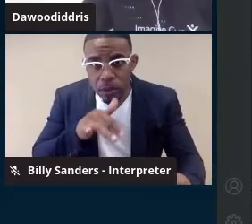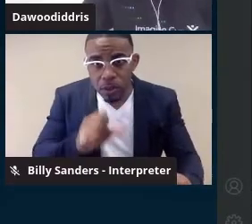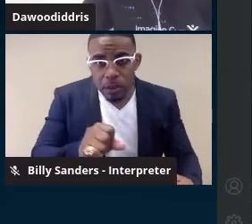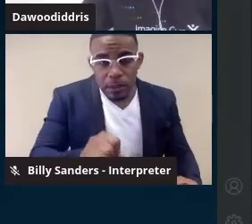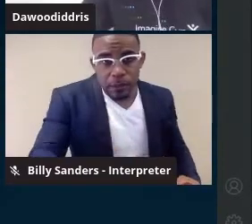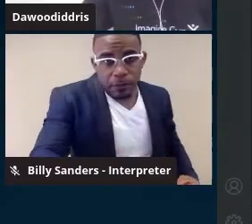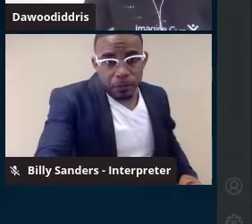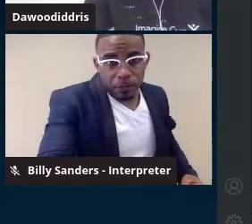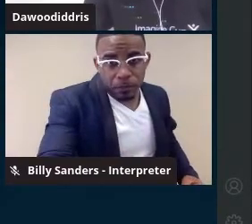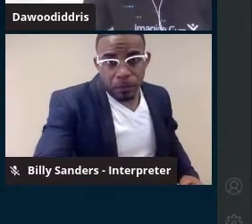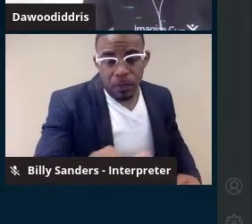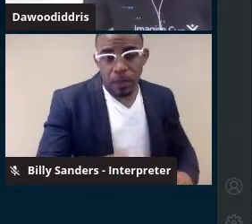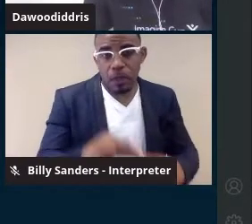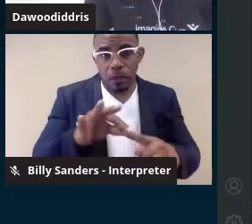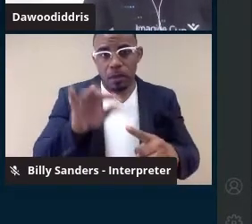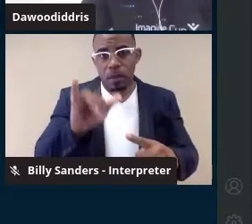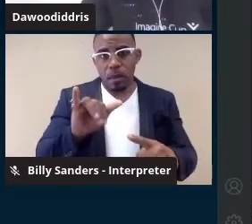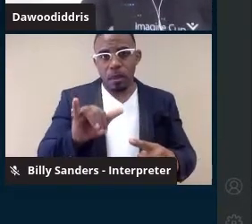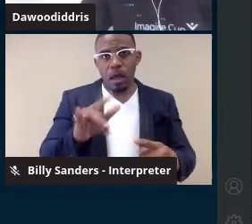a particular,